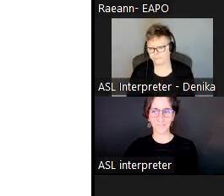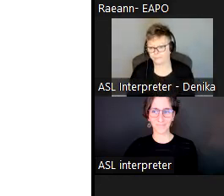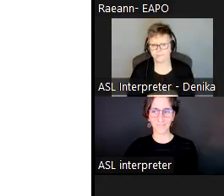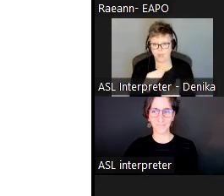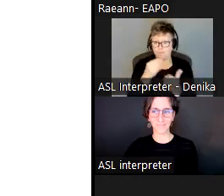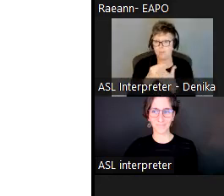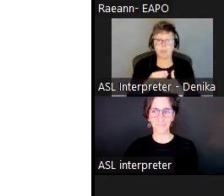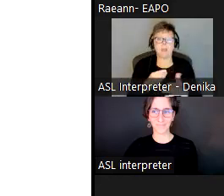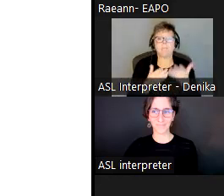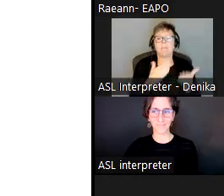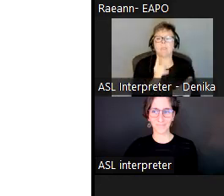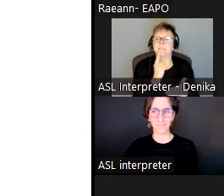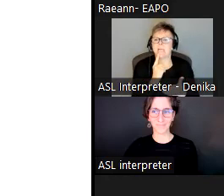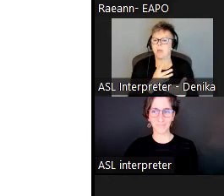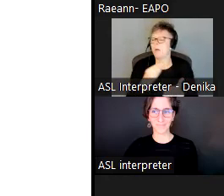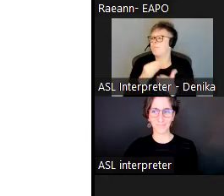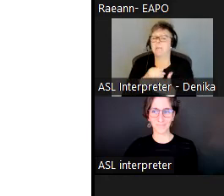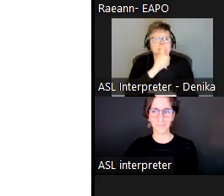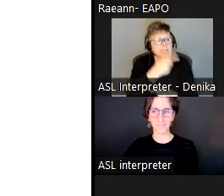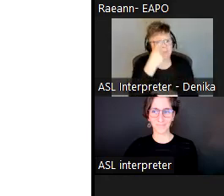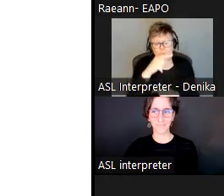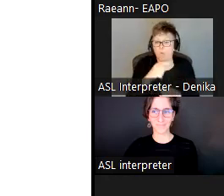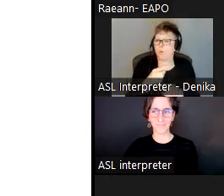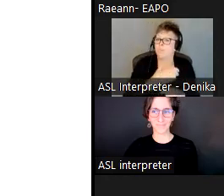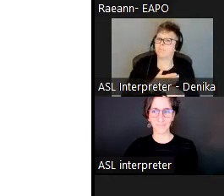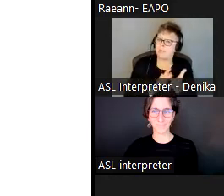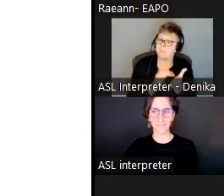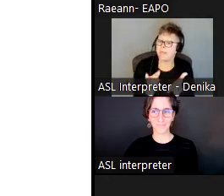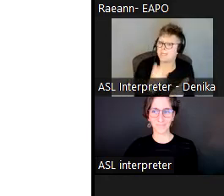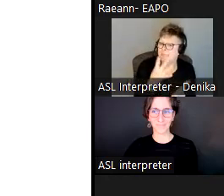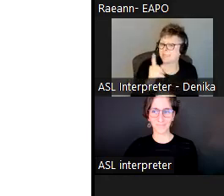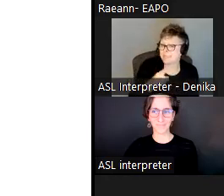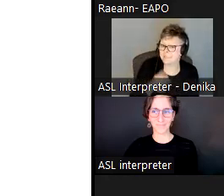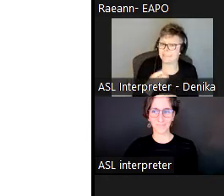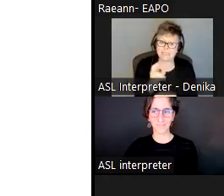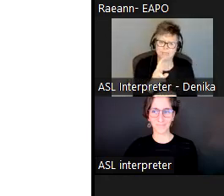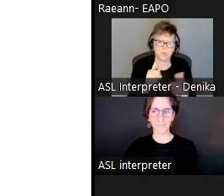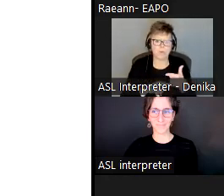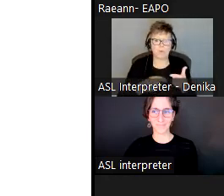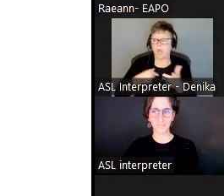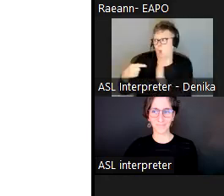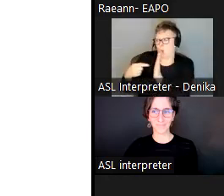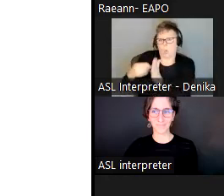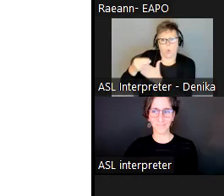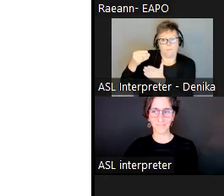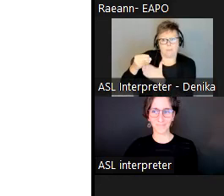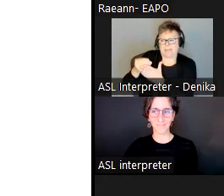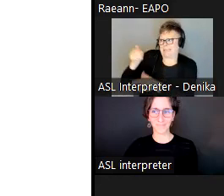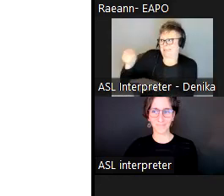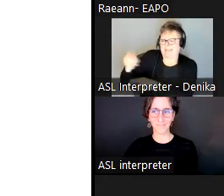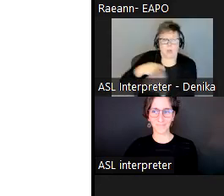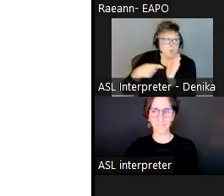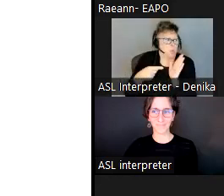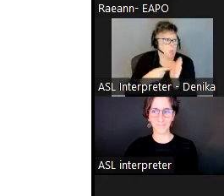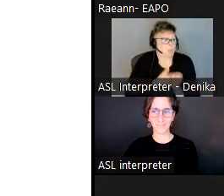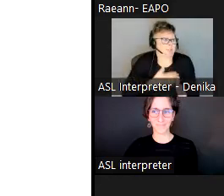medical bills, flights. They need to pay a fee on a large sum of money they will receive, or it could be to